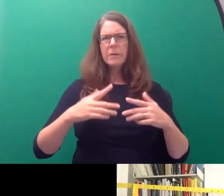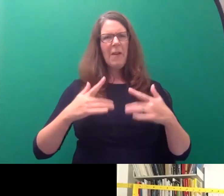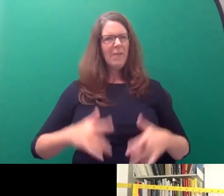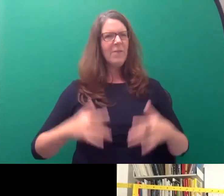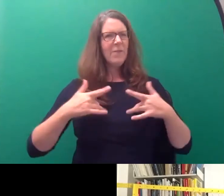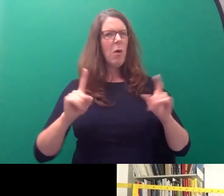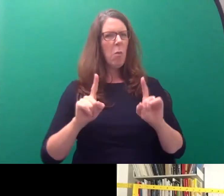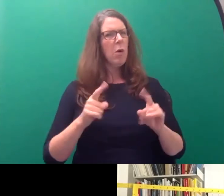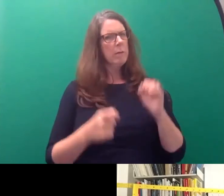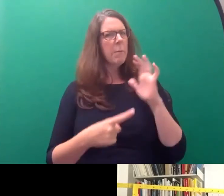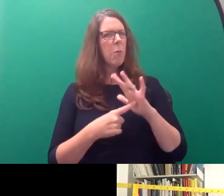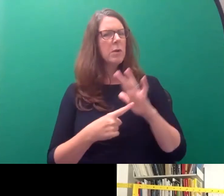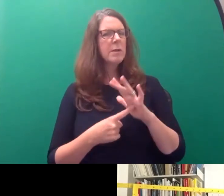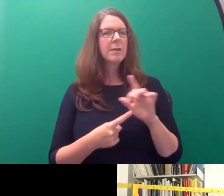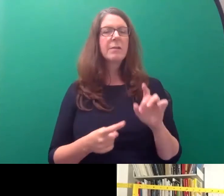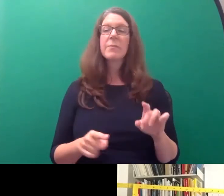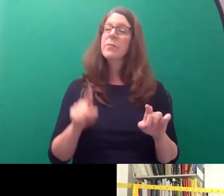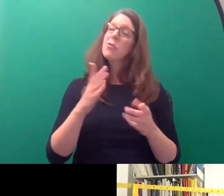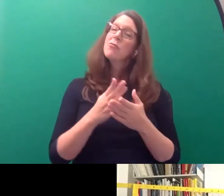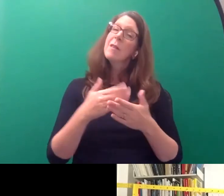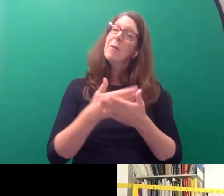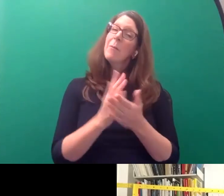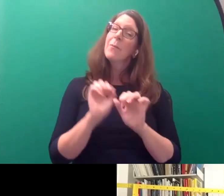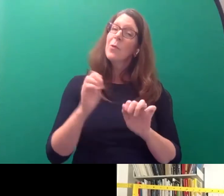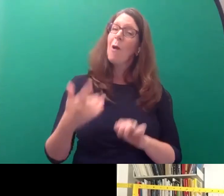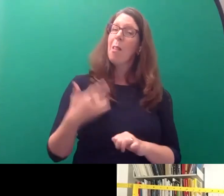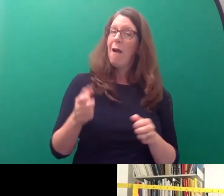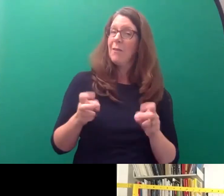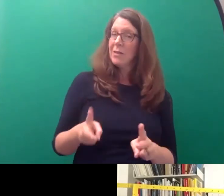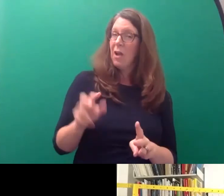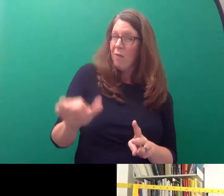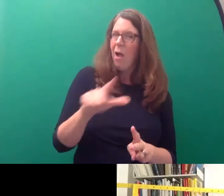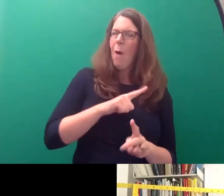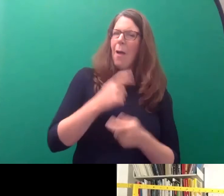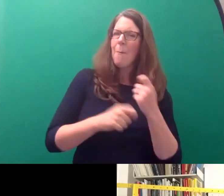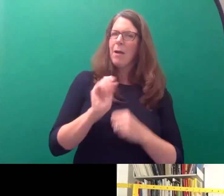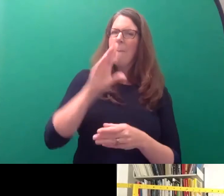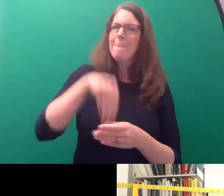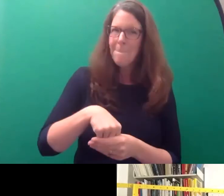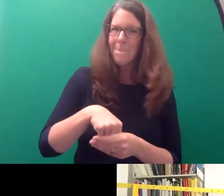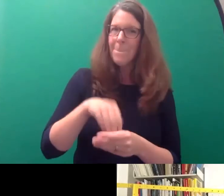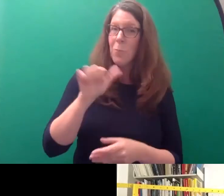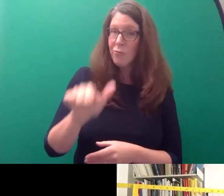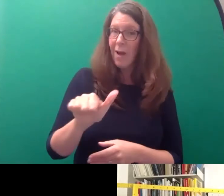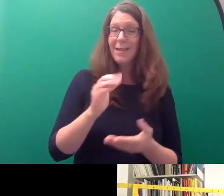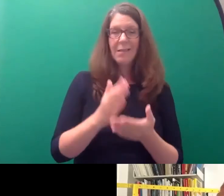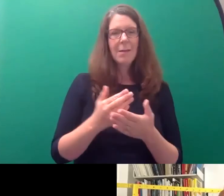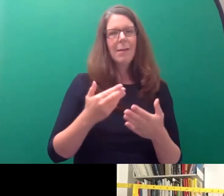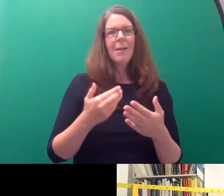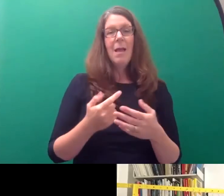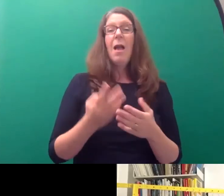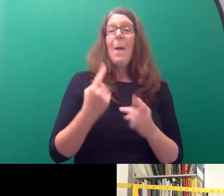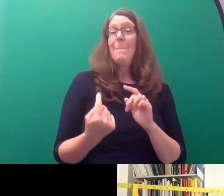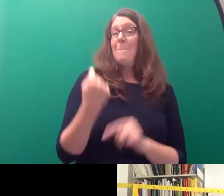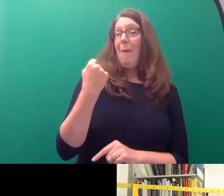part of that kind of lifestyle, and like you're living it yourself. Yes. Yes. Behind me, I have literally that mannequin is